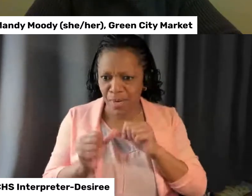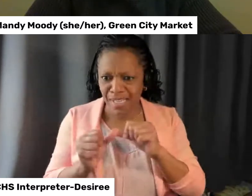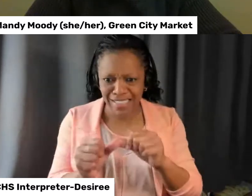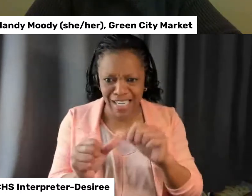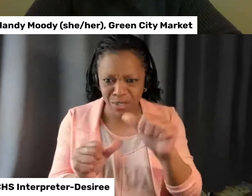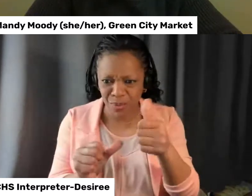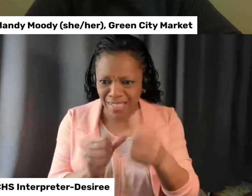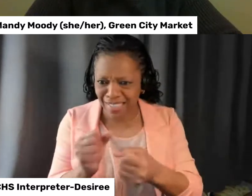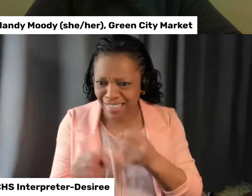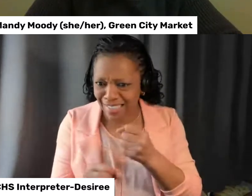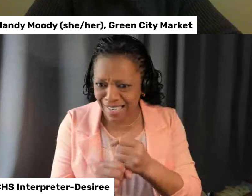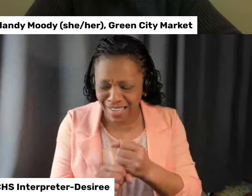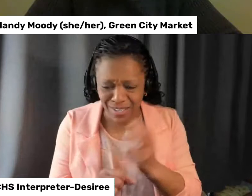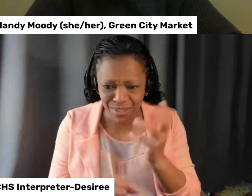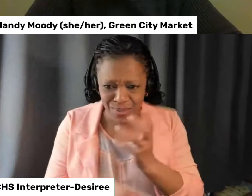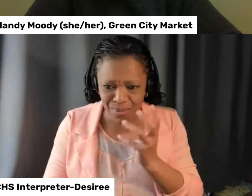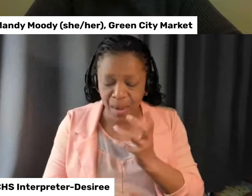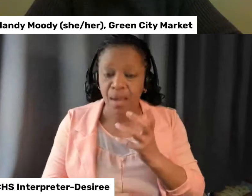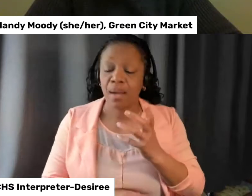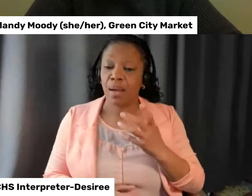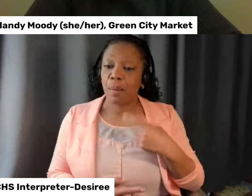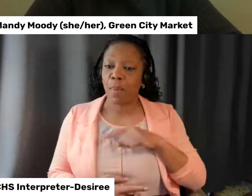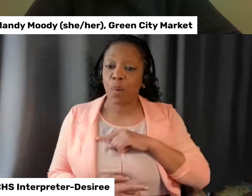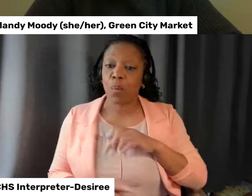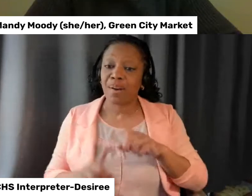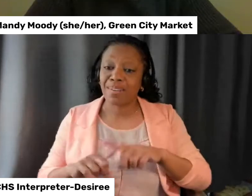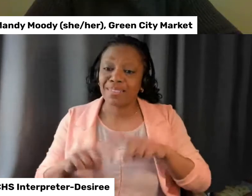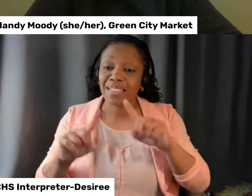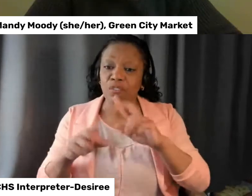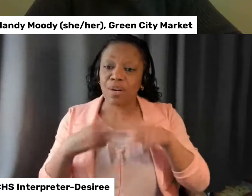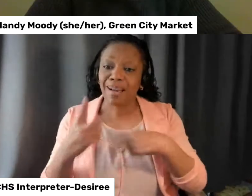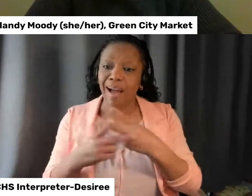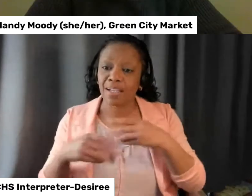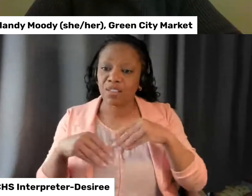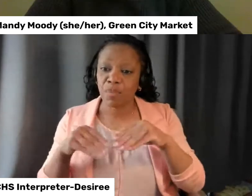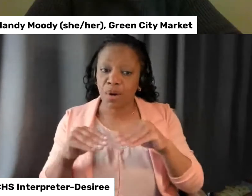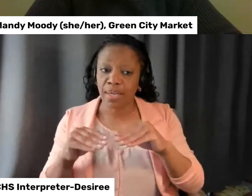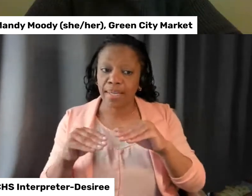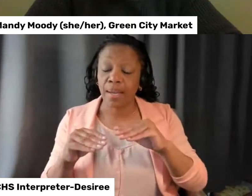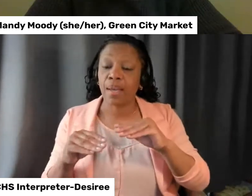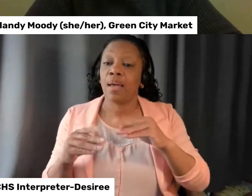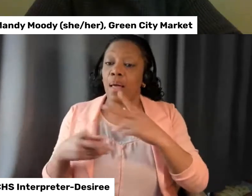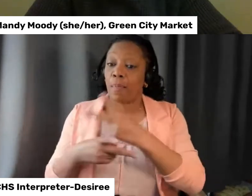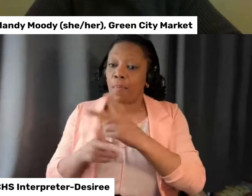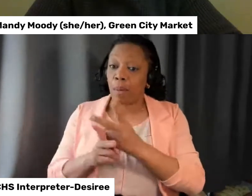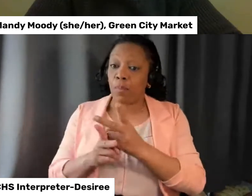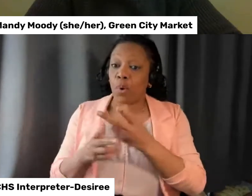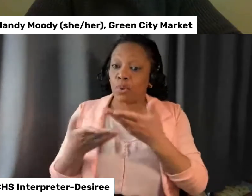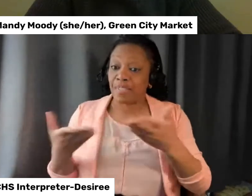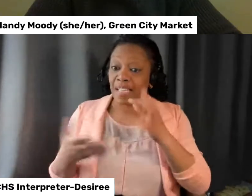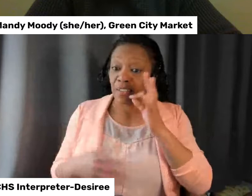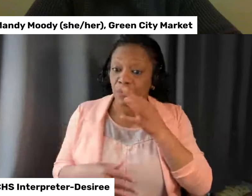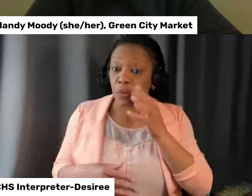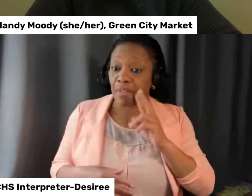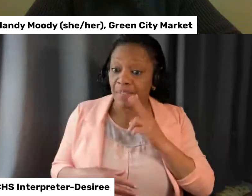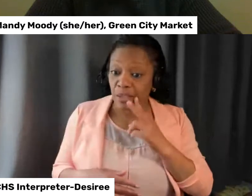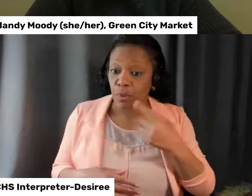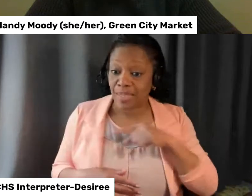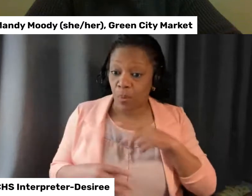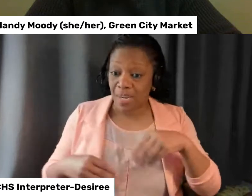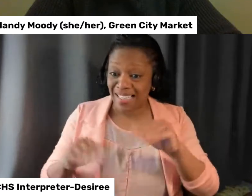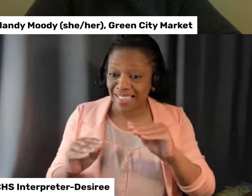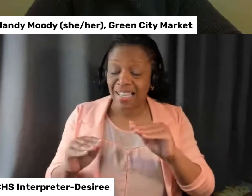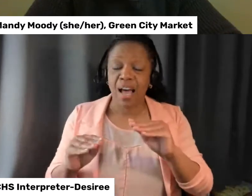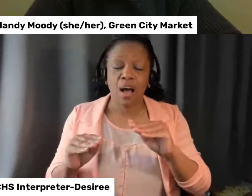here. And we're a different type of market. All the produce that we sell at our market is grown locally